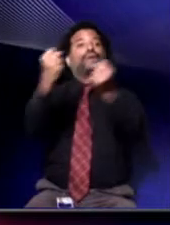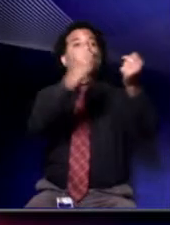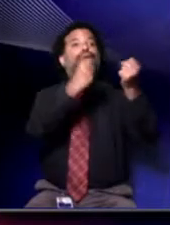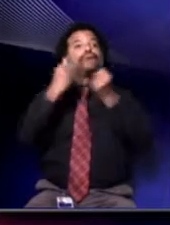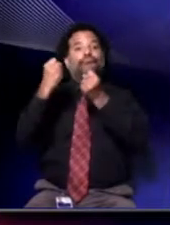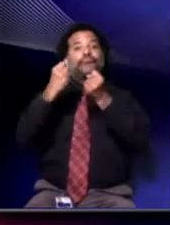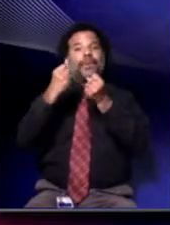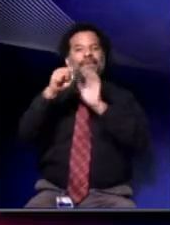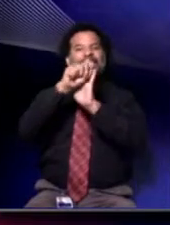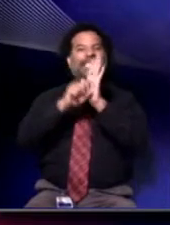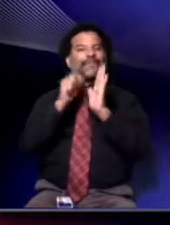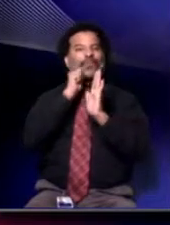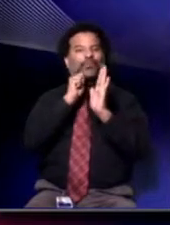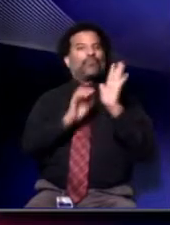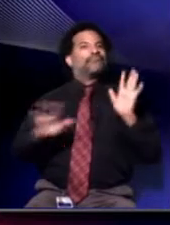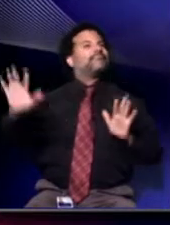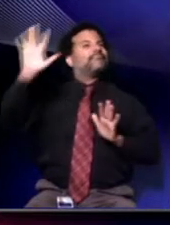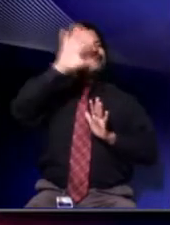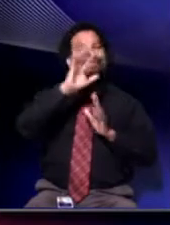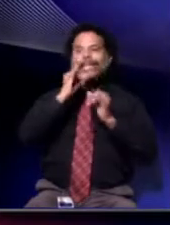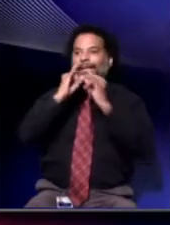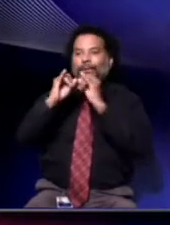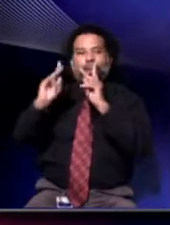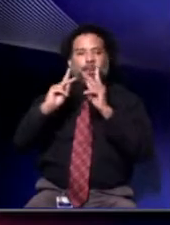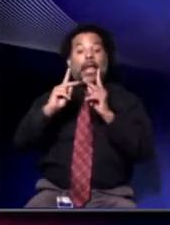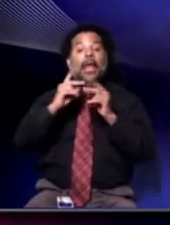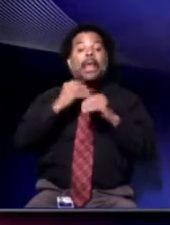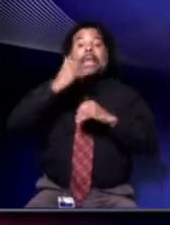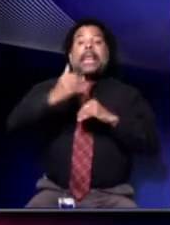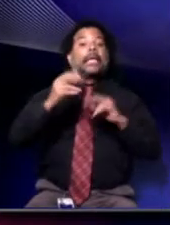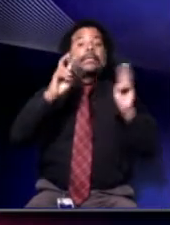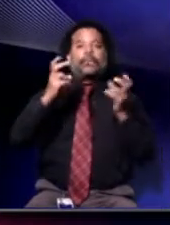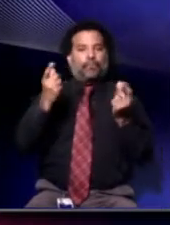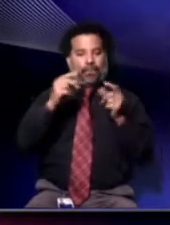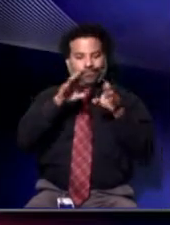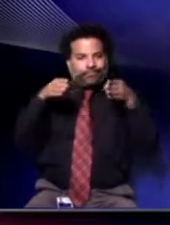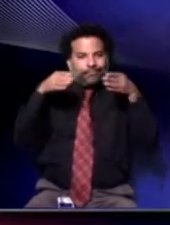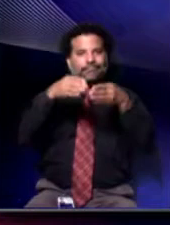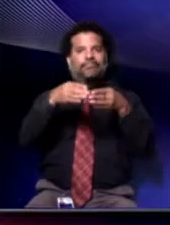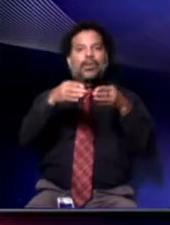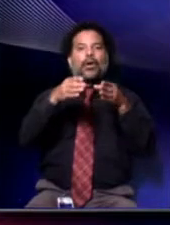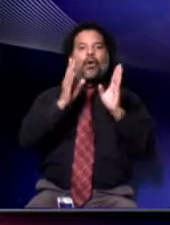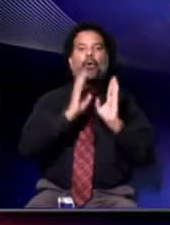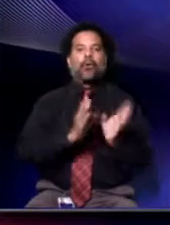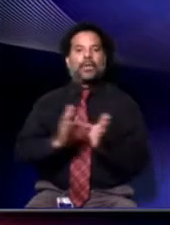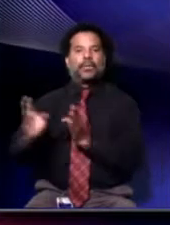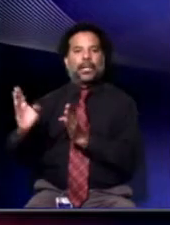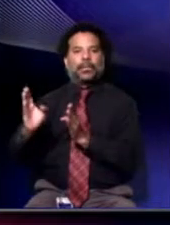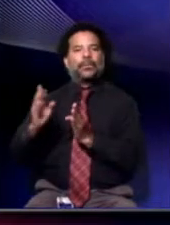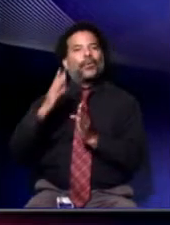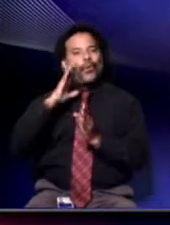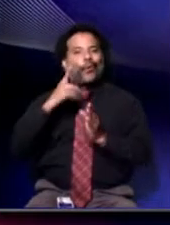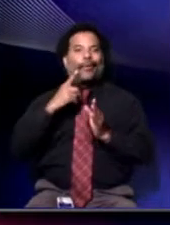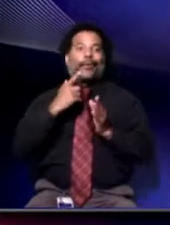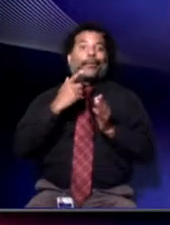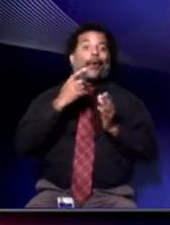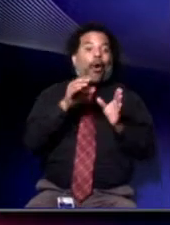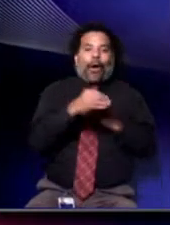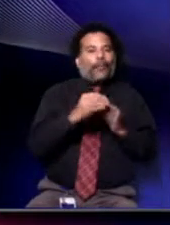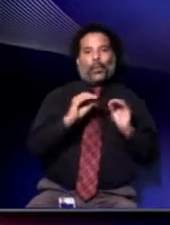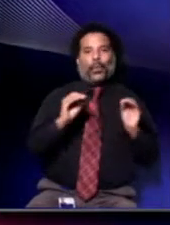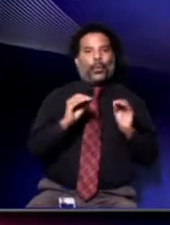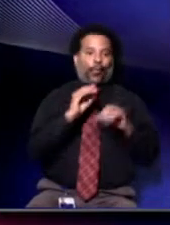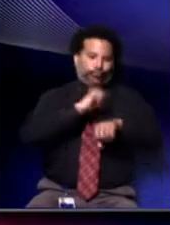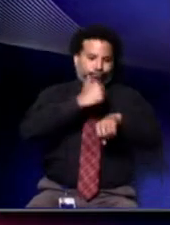teachers. The next topic is organization. How do you stay organized when you have multiple districts, when your car is your office, when you have multiple caseloads?